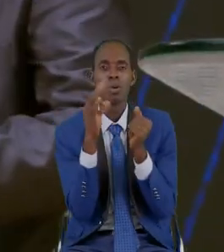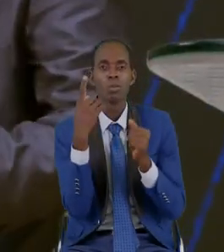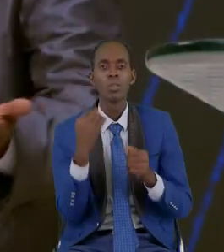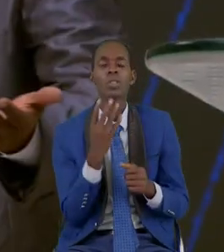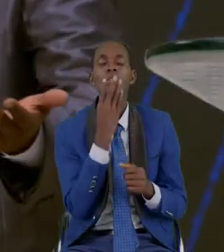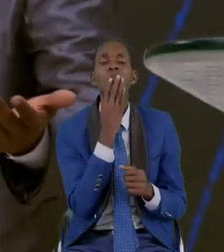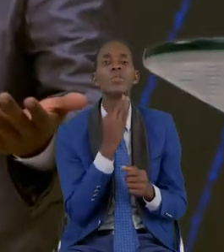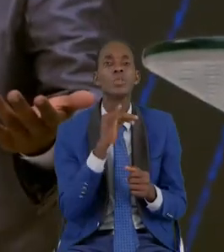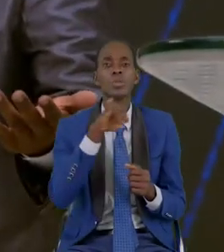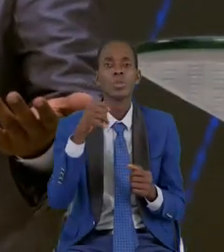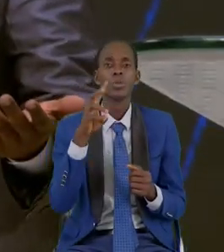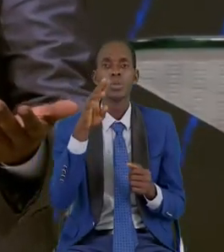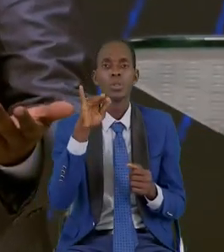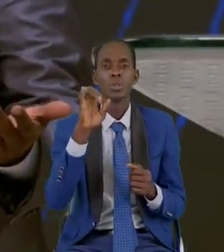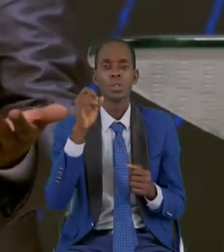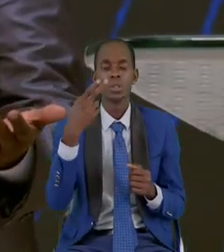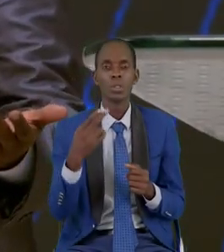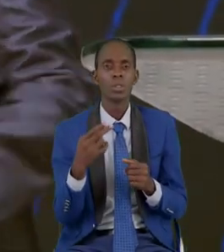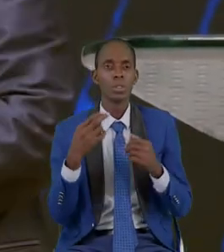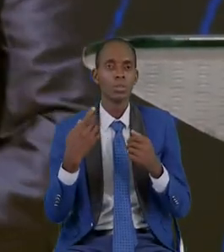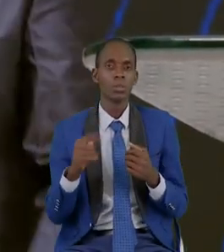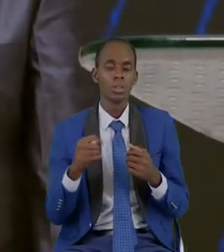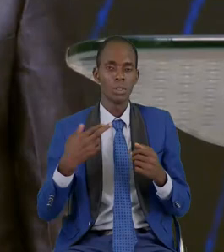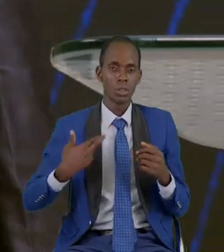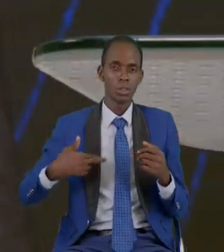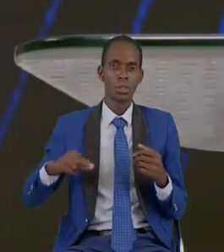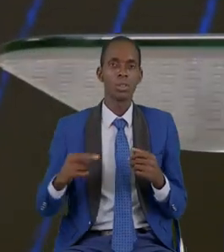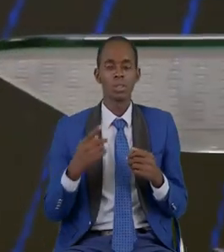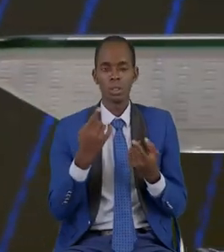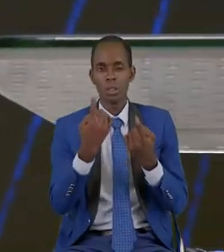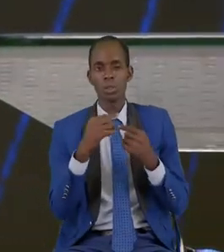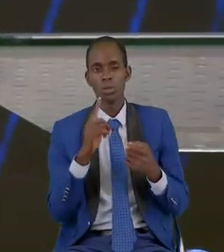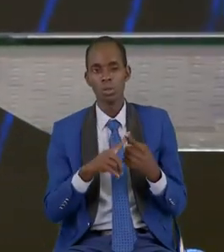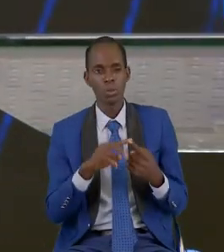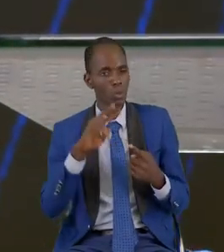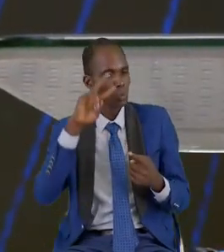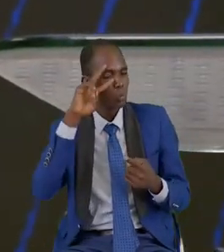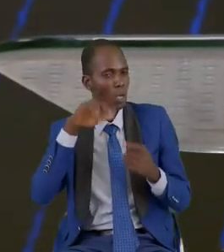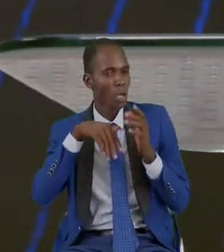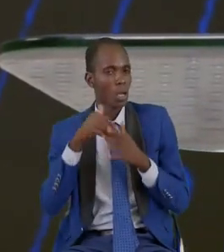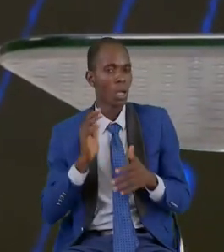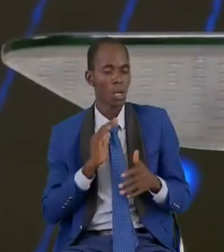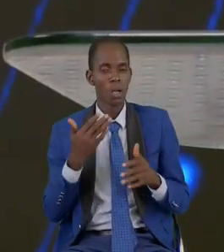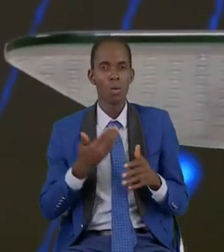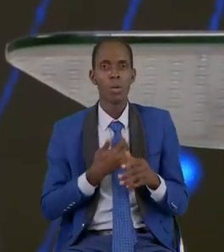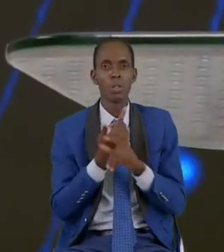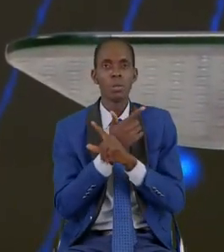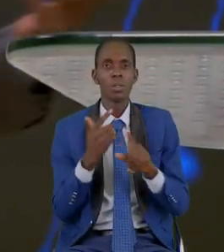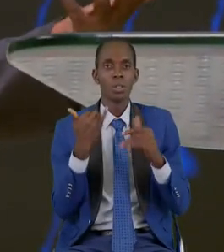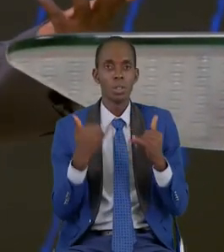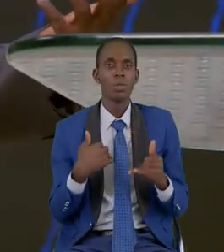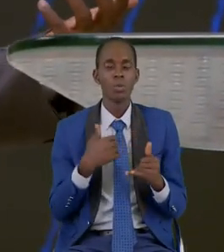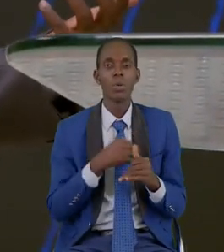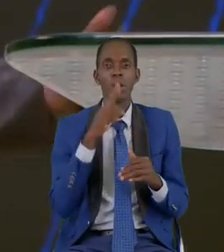they came to spy out our liberty, that now we are saved without circumcision, we're